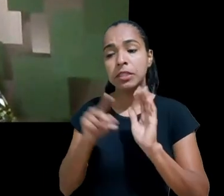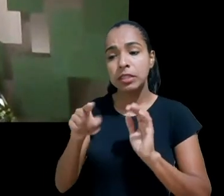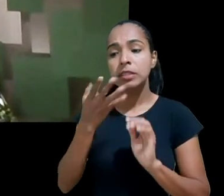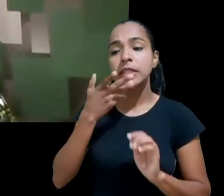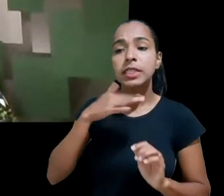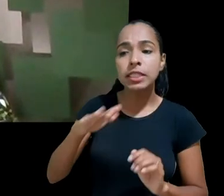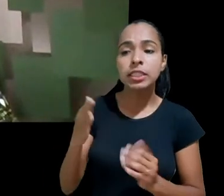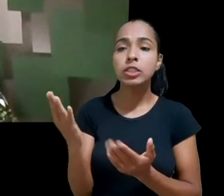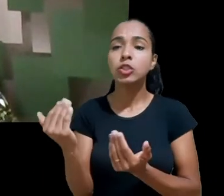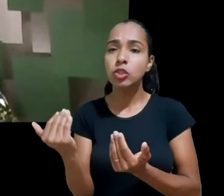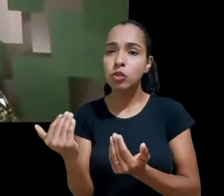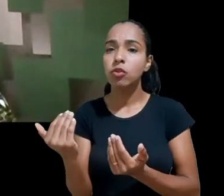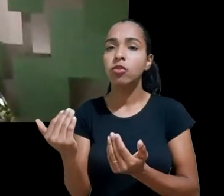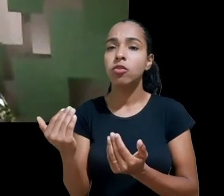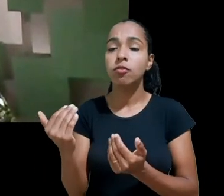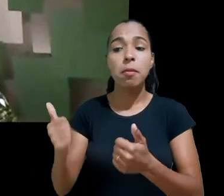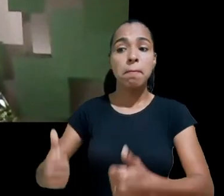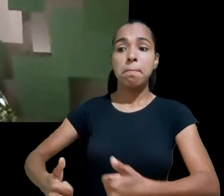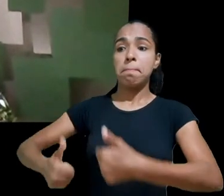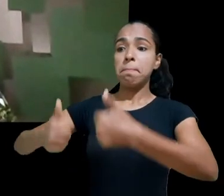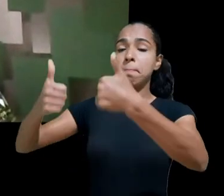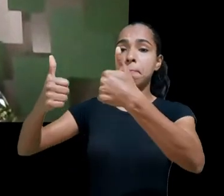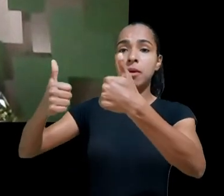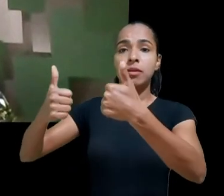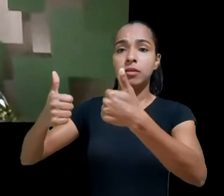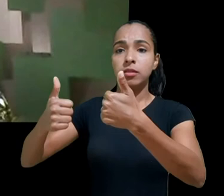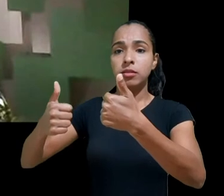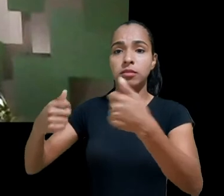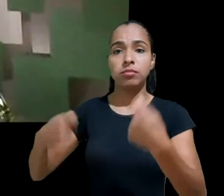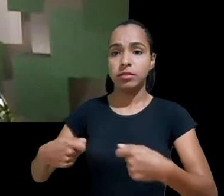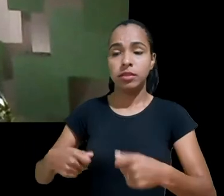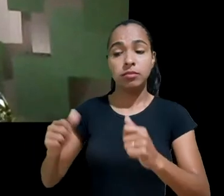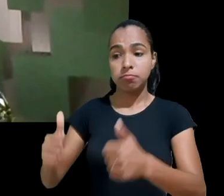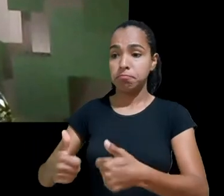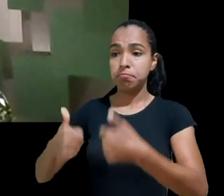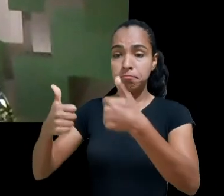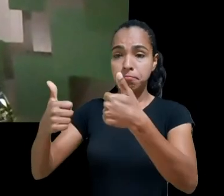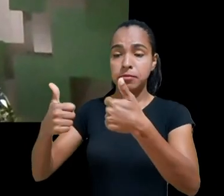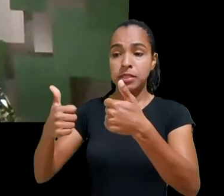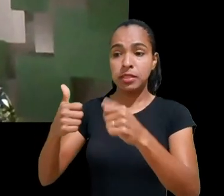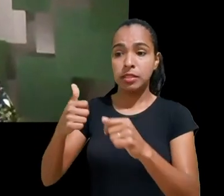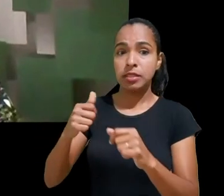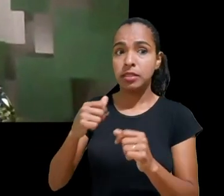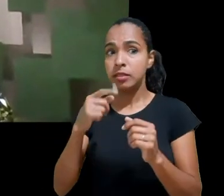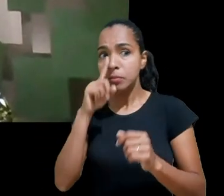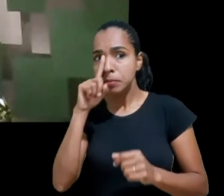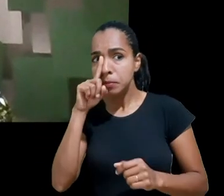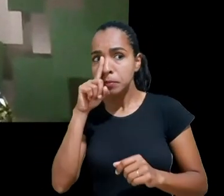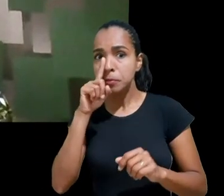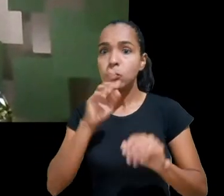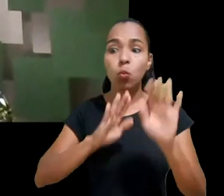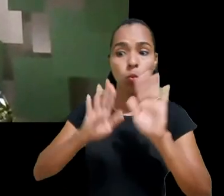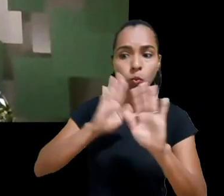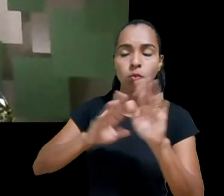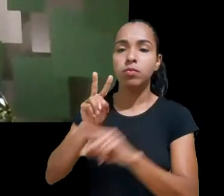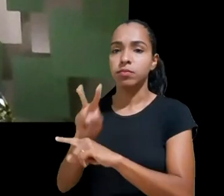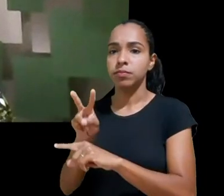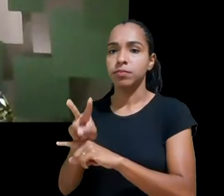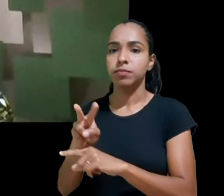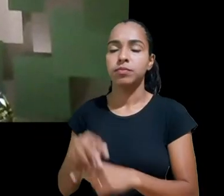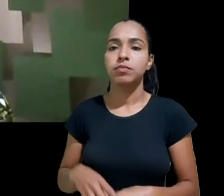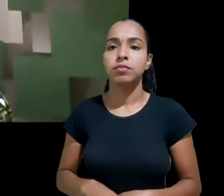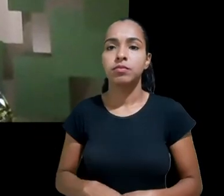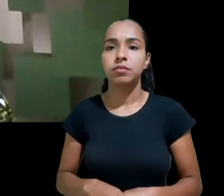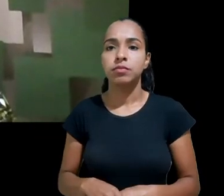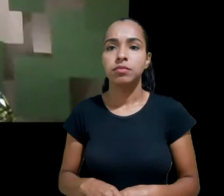are maximizing opportunities whilst minimizing the risk that they encounter recently I saw that